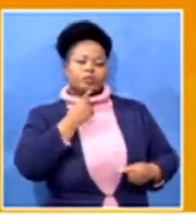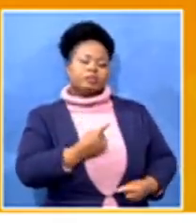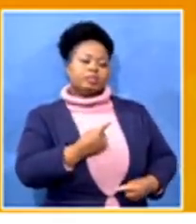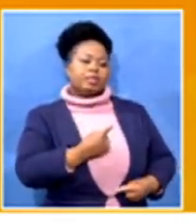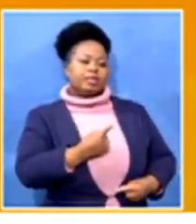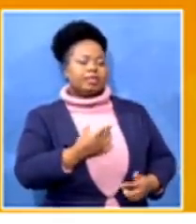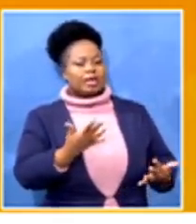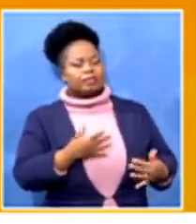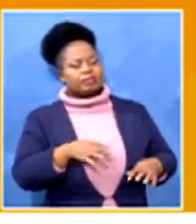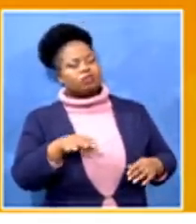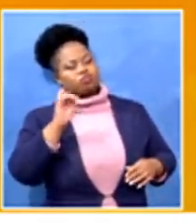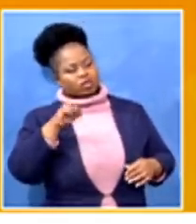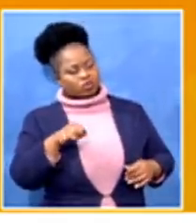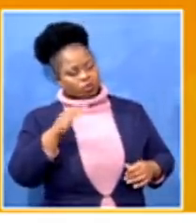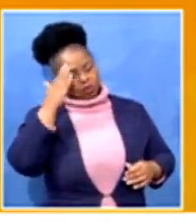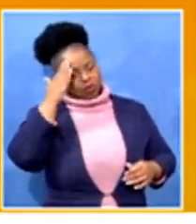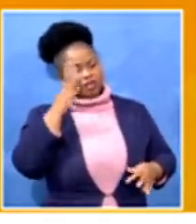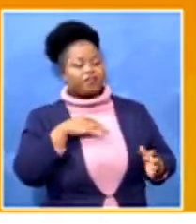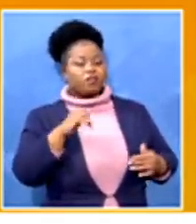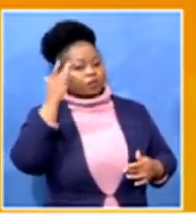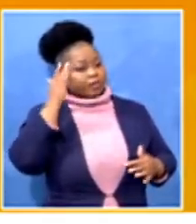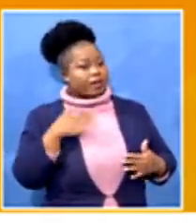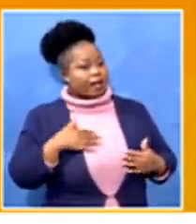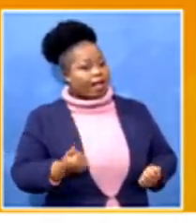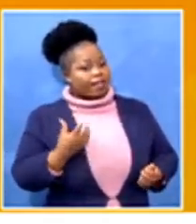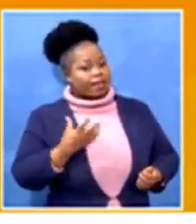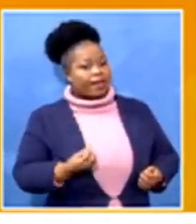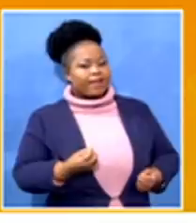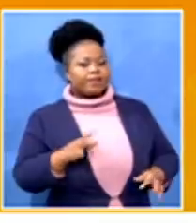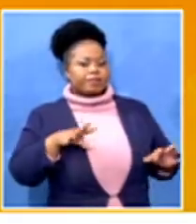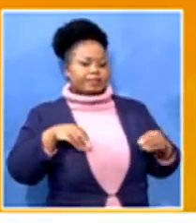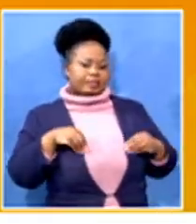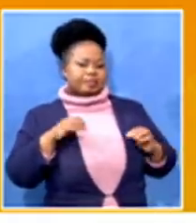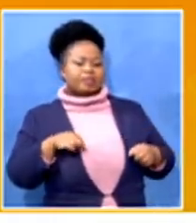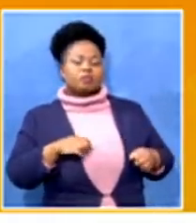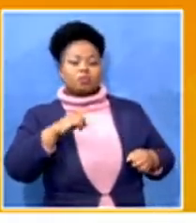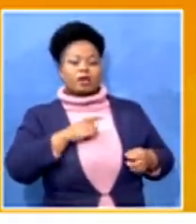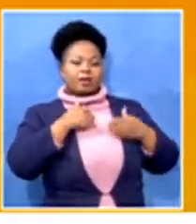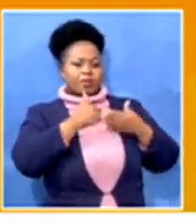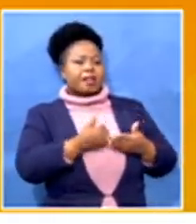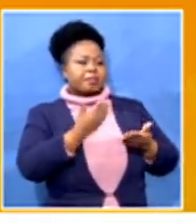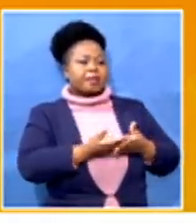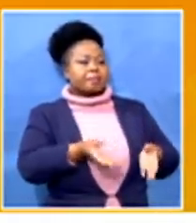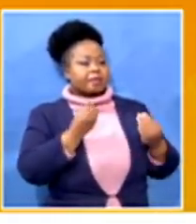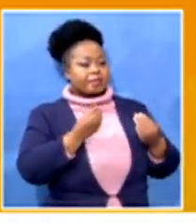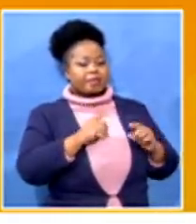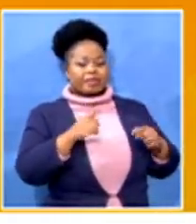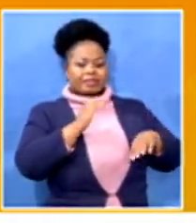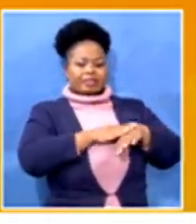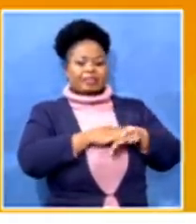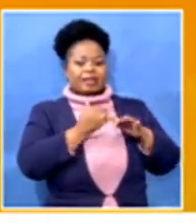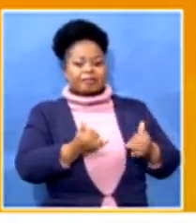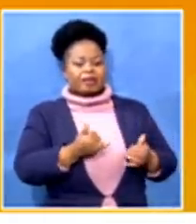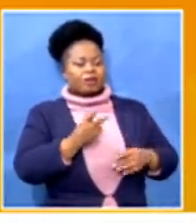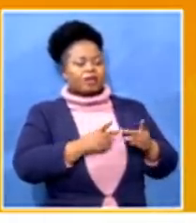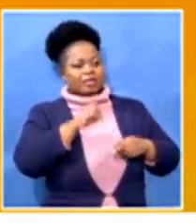you acknowledge your mental health, it is something that you can get help for, and yet at a time like this where they need the help, perhaps help more than